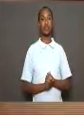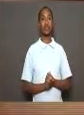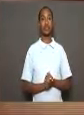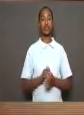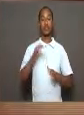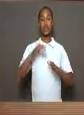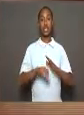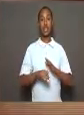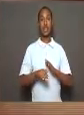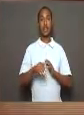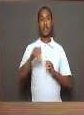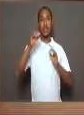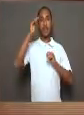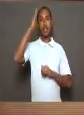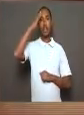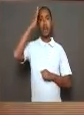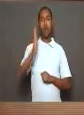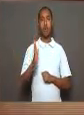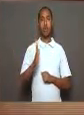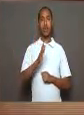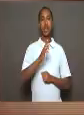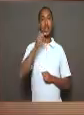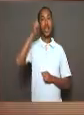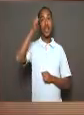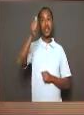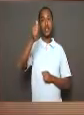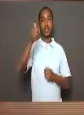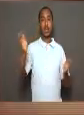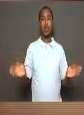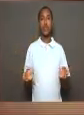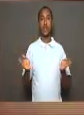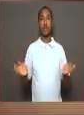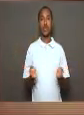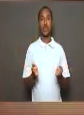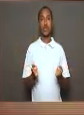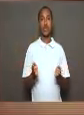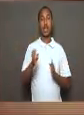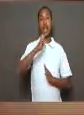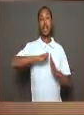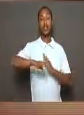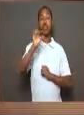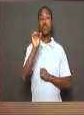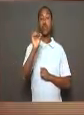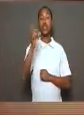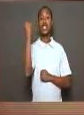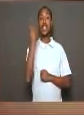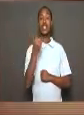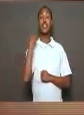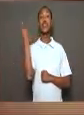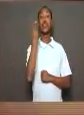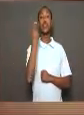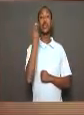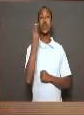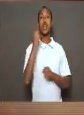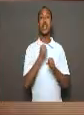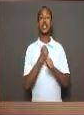In honor of his contribution, the electron dot structures that are used to